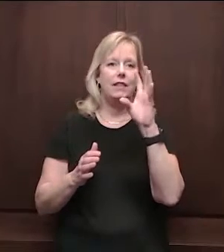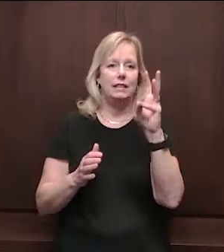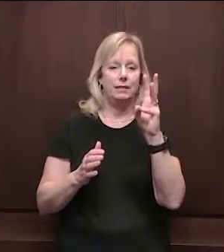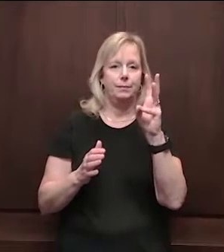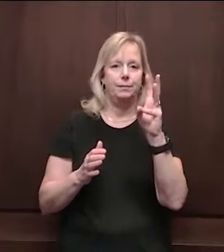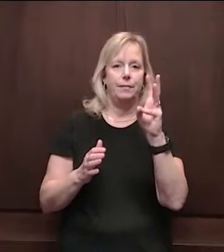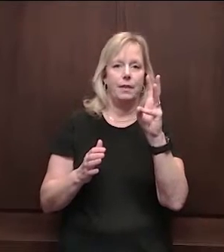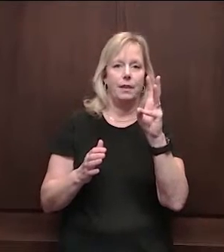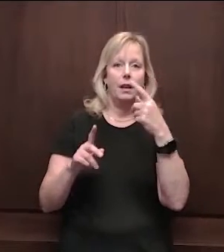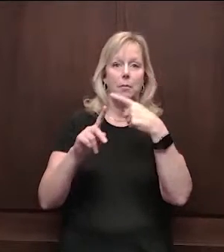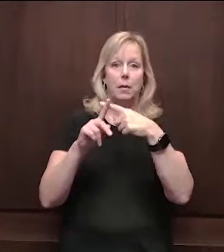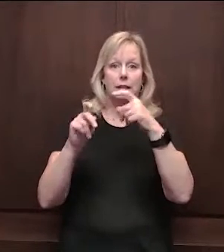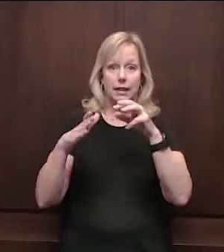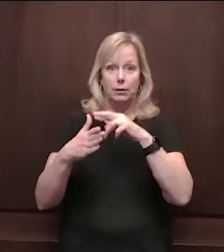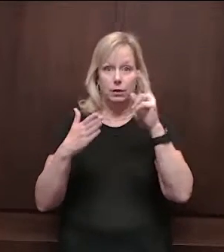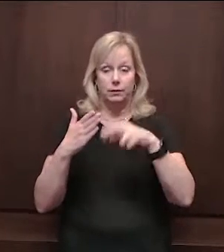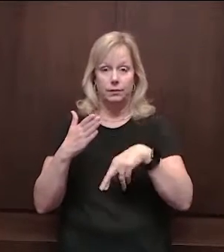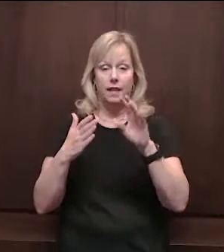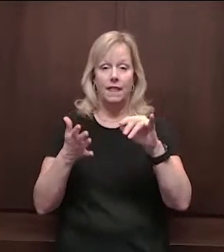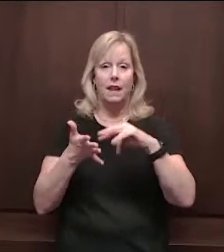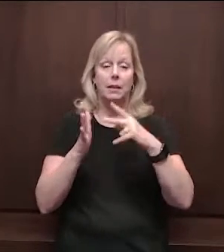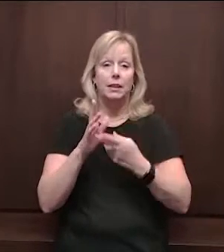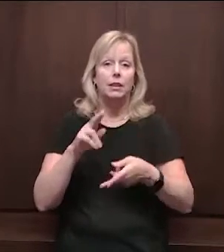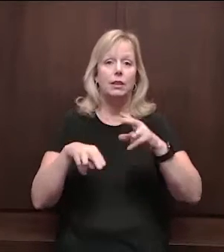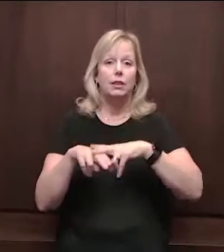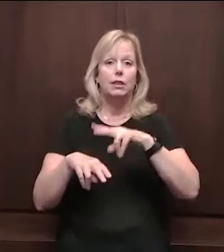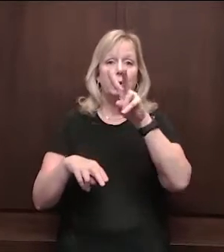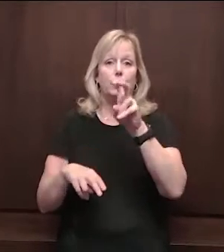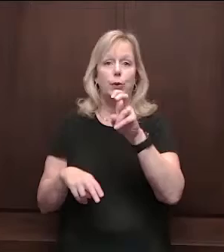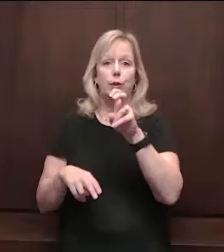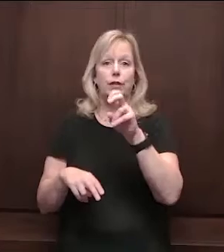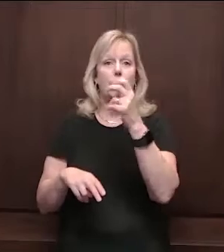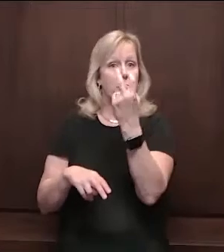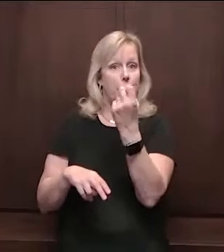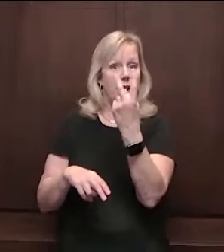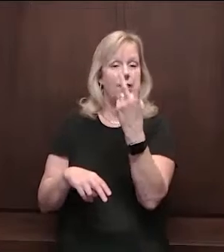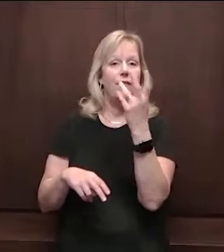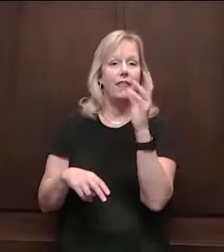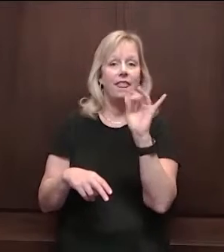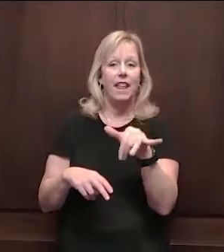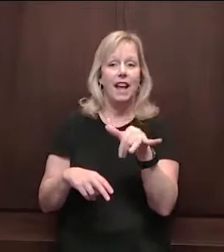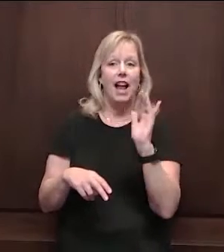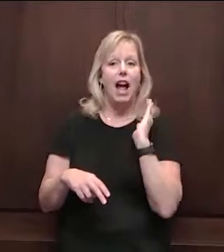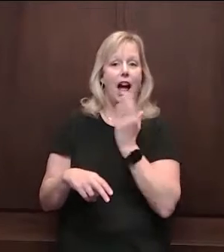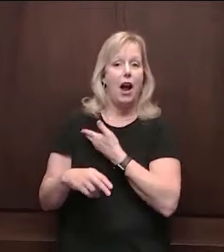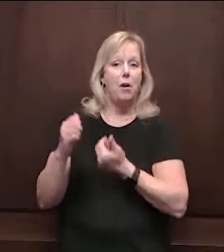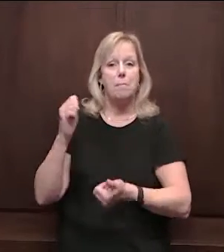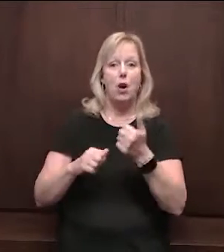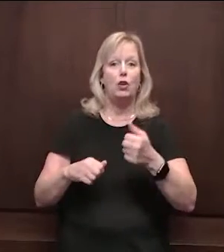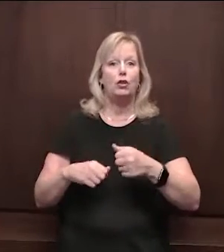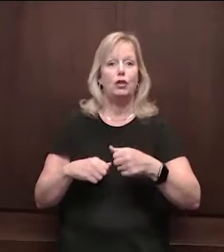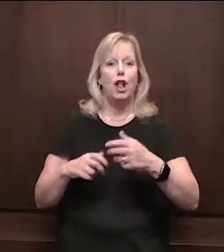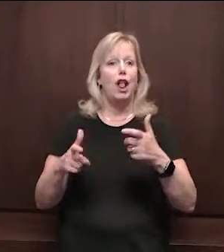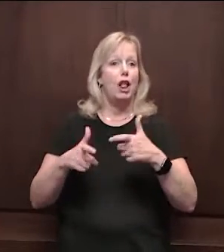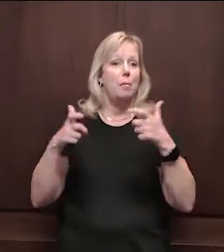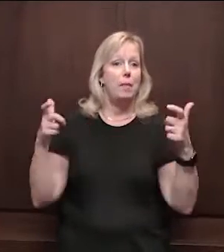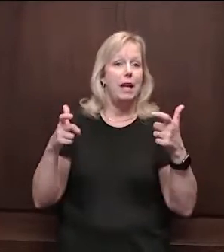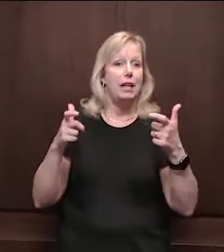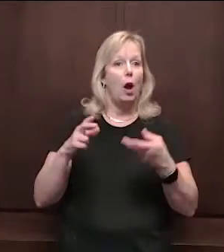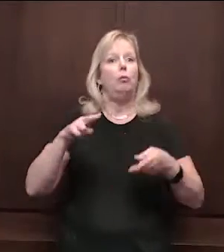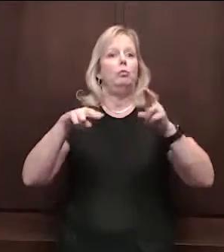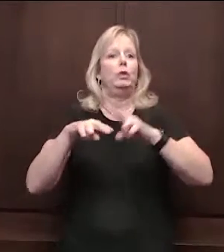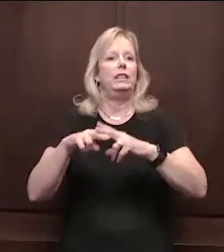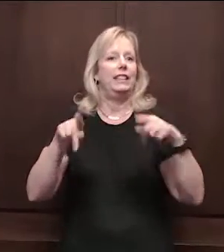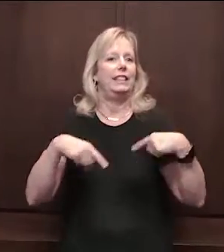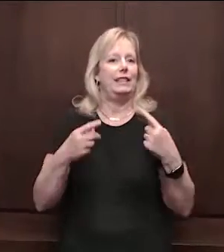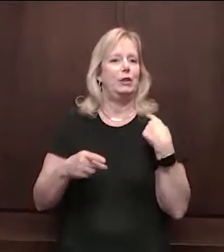10,676 positive test results, which is an increase of 212, and that is our largest jump from one day since we